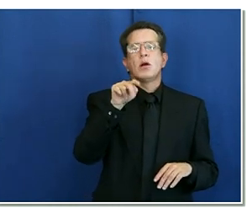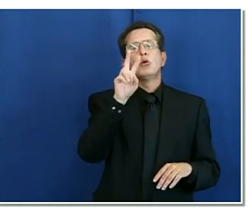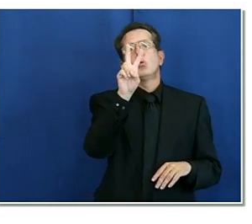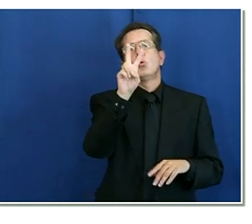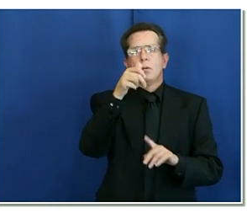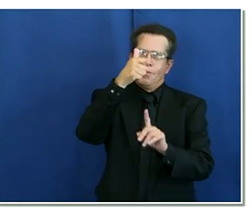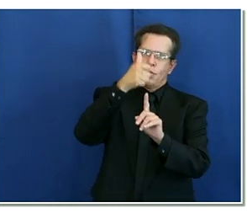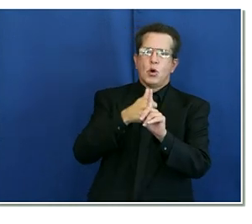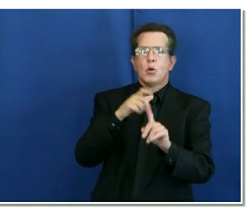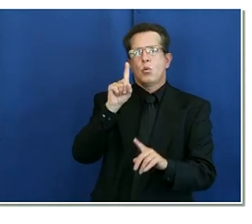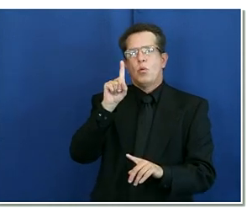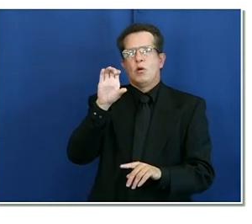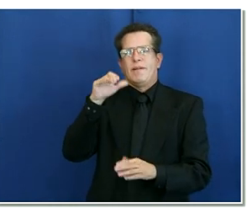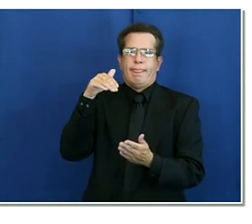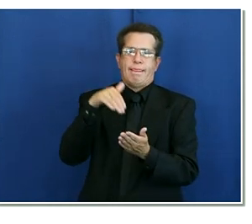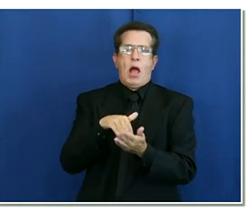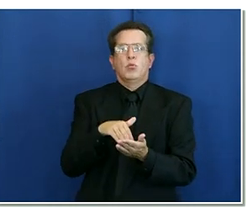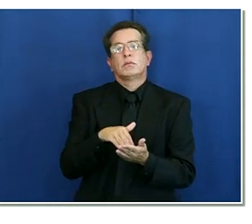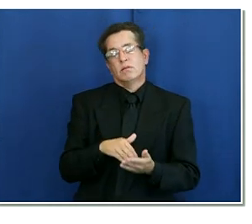100,000.